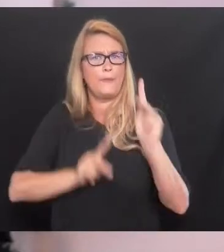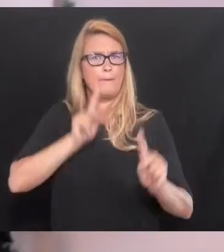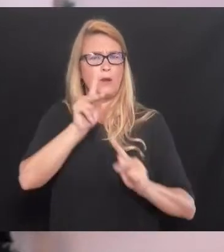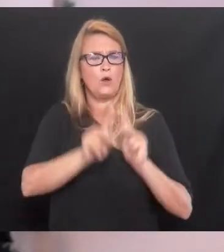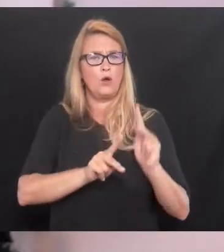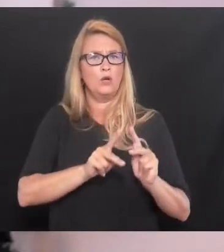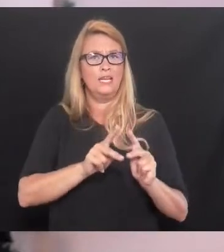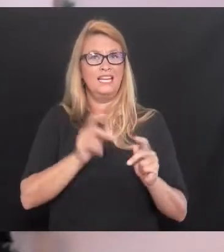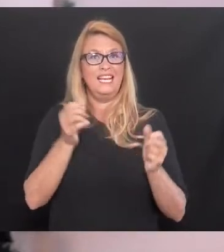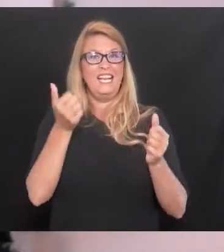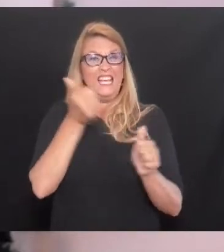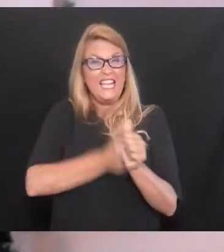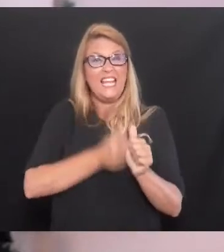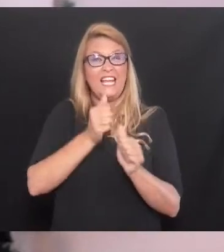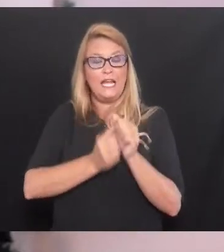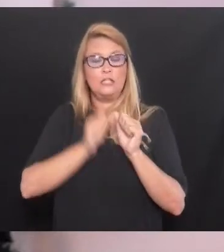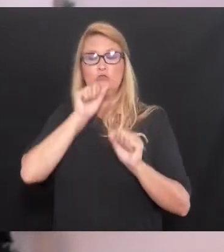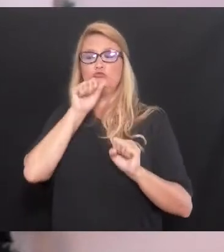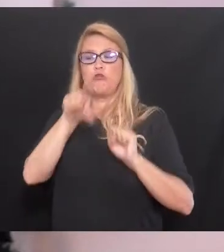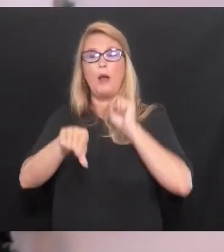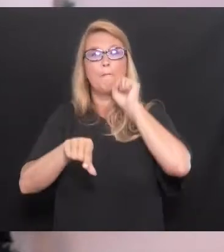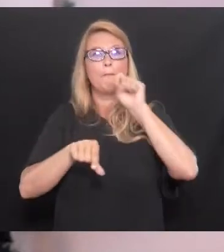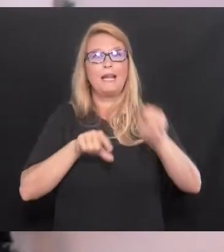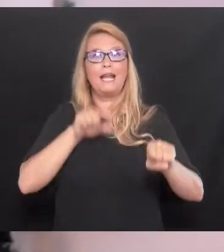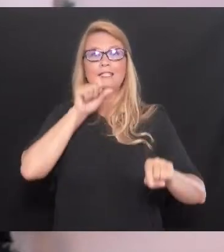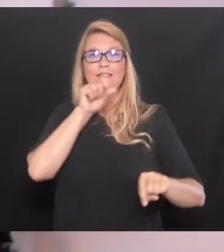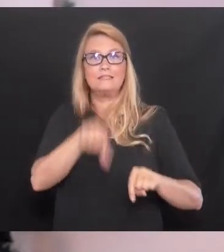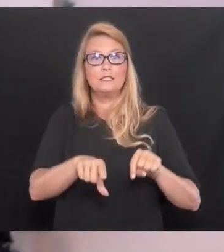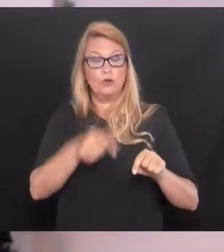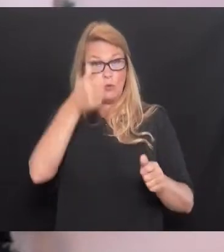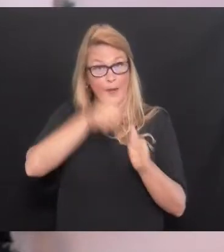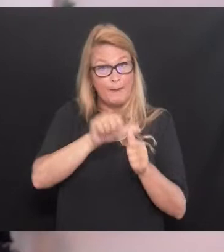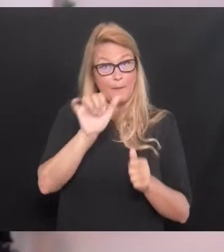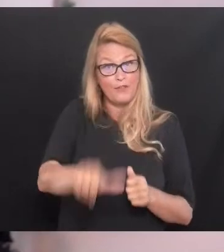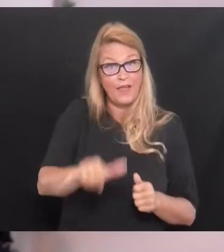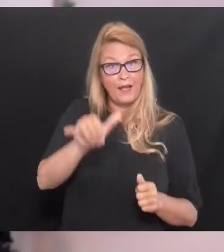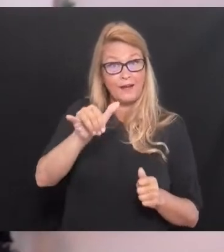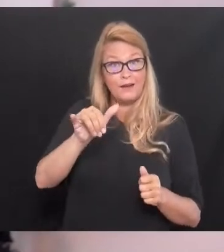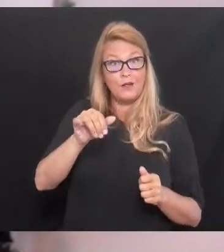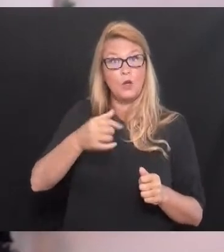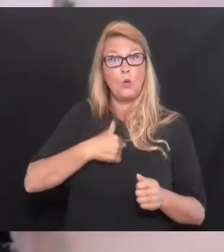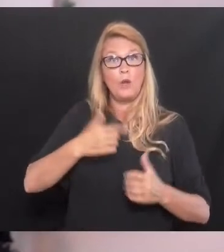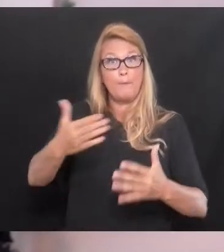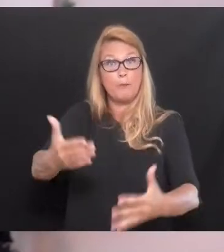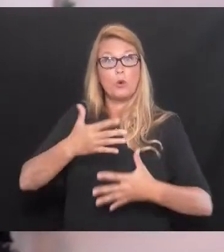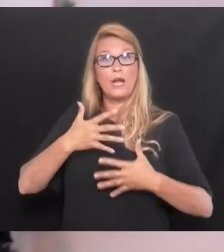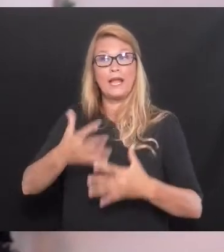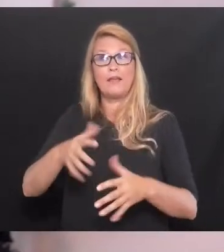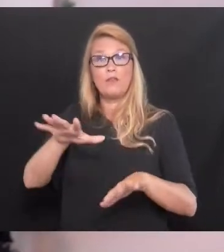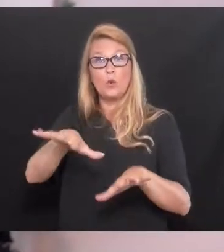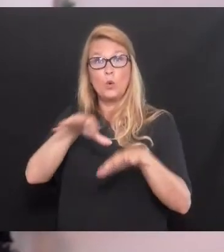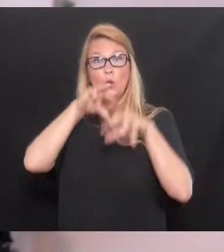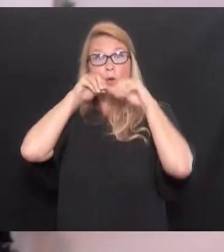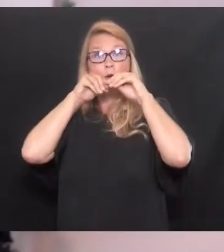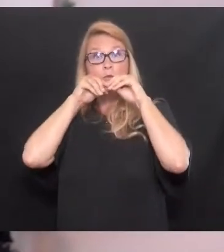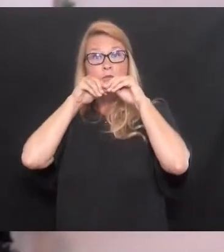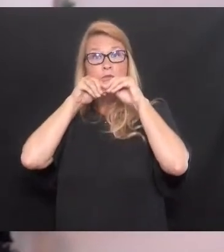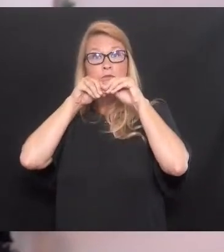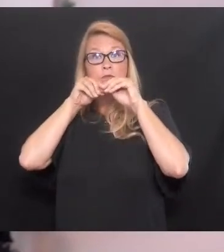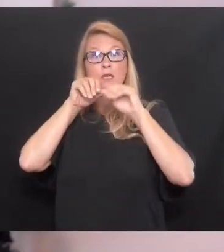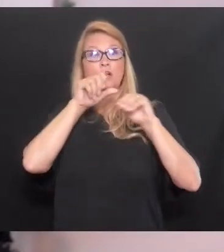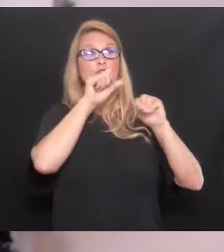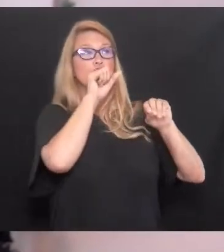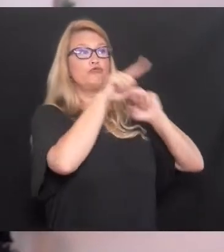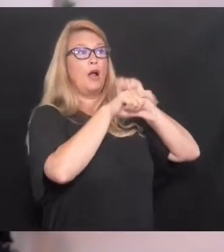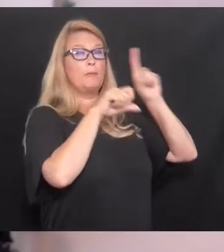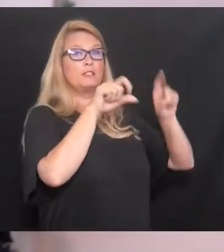each droplet. And remember, the way that we become infected is we breathe in droplets or aerosols from people